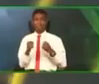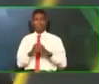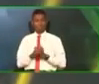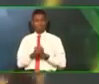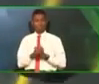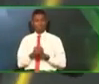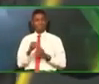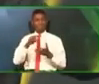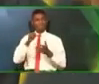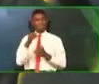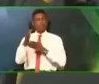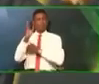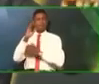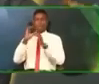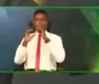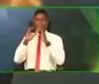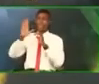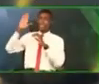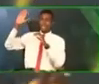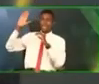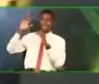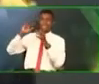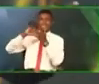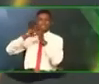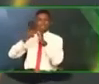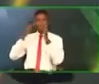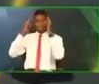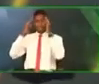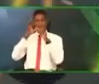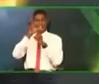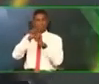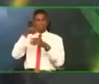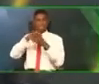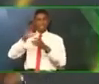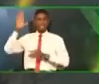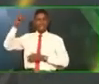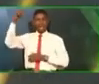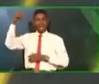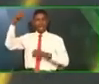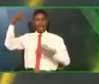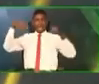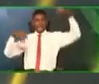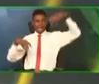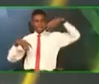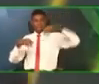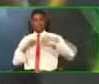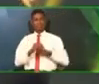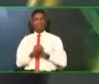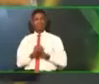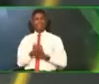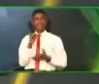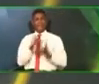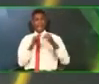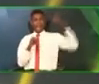So God communicates his intent captured in his light. Please listen, let me explain to you now. That